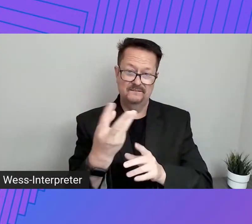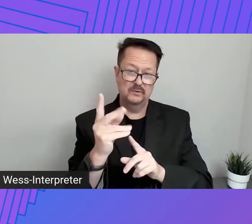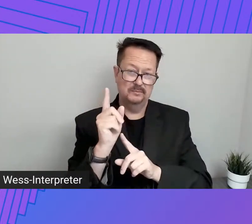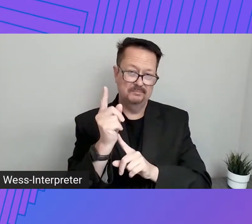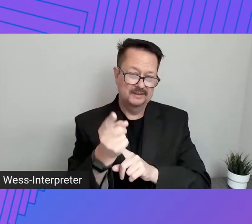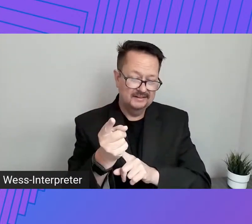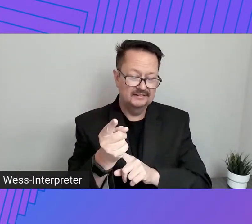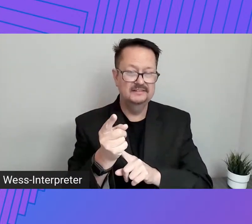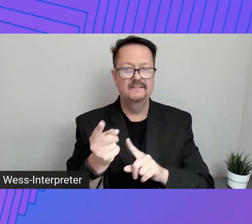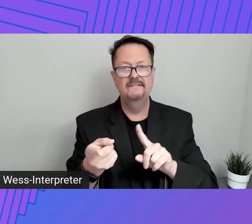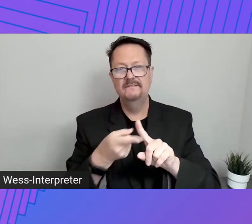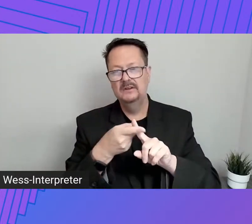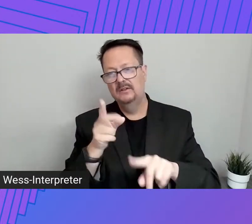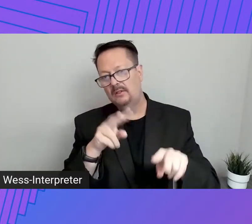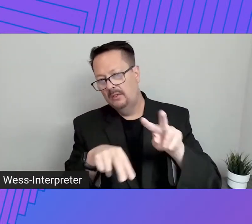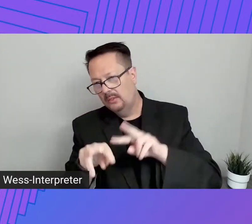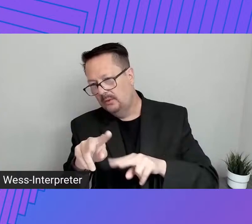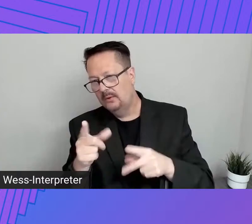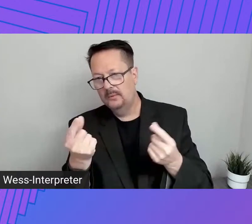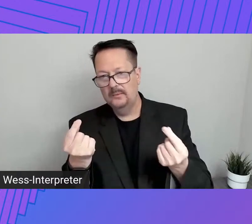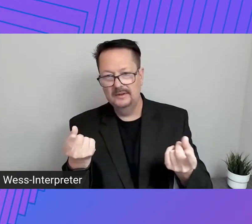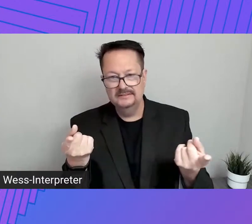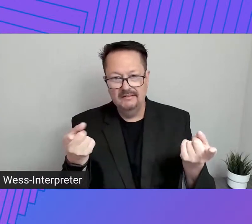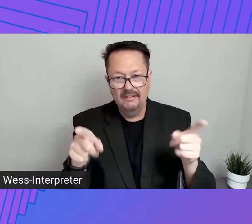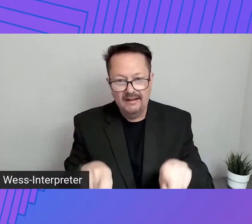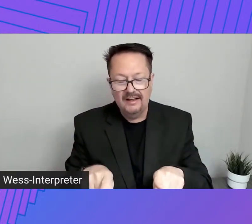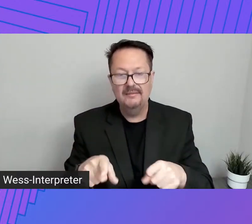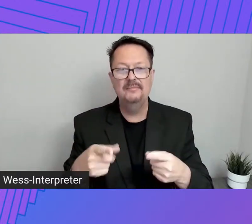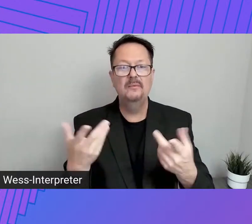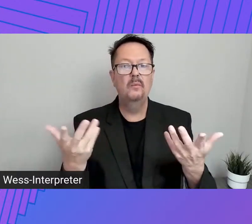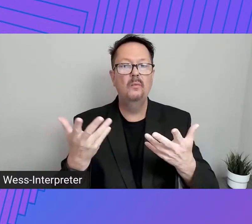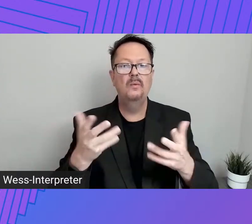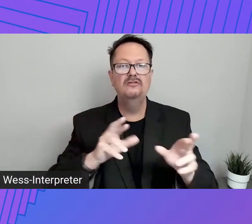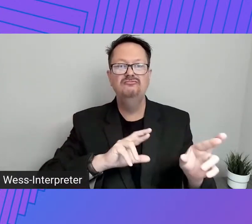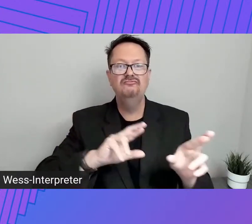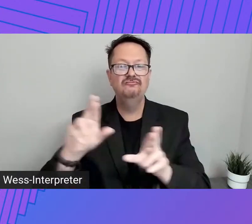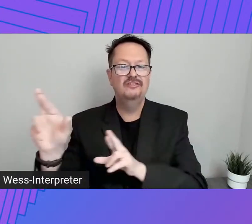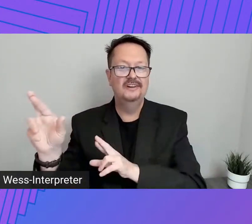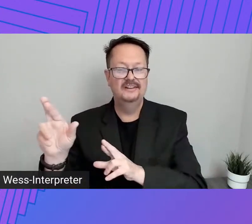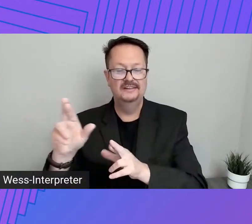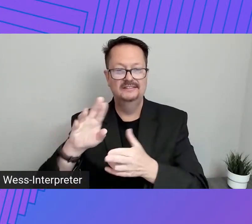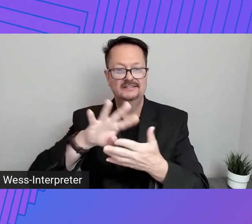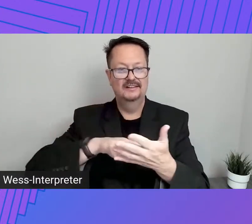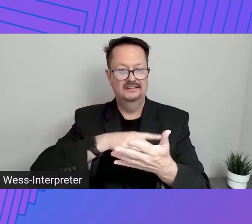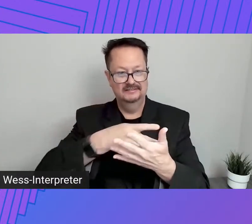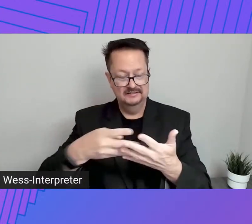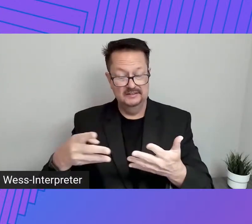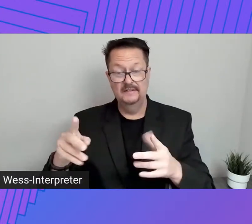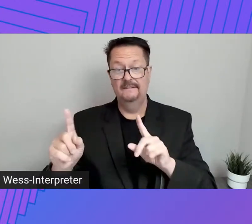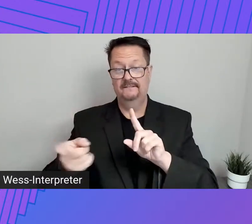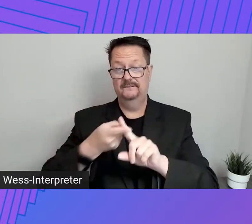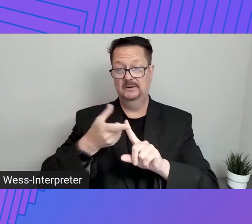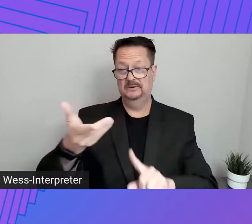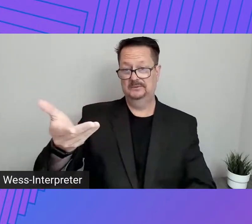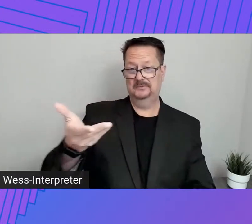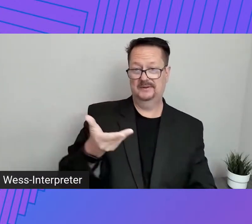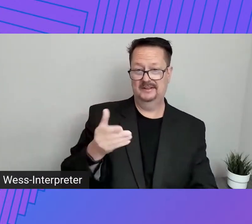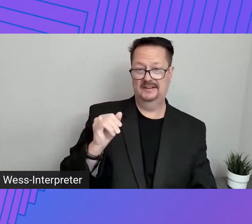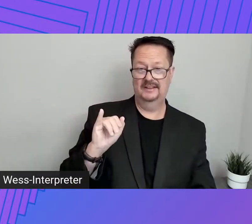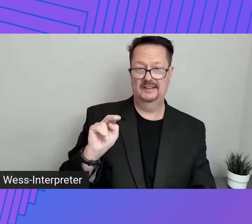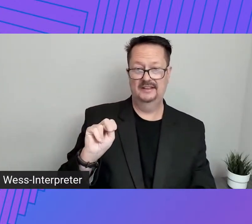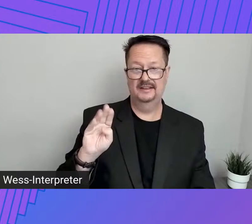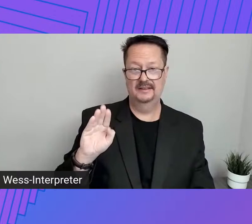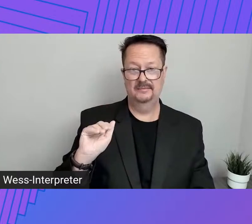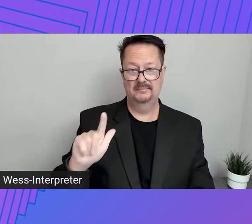at what's going to happen and what we've got lined up for you. But let's get things started here. First up, please welcome Inbal Shani,